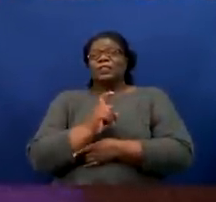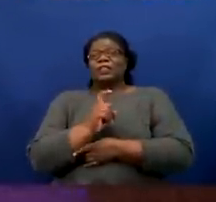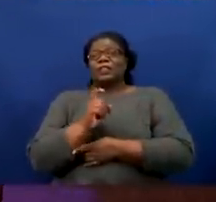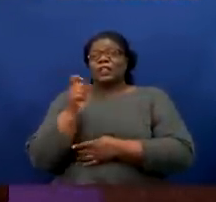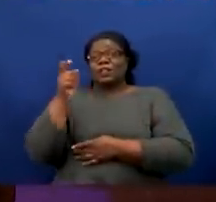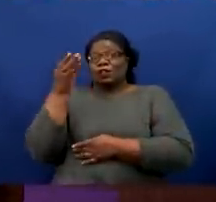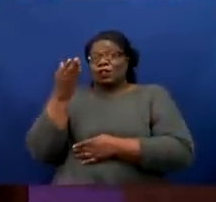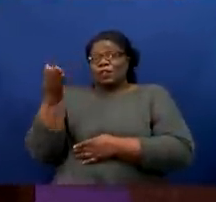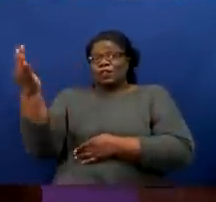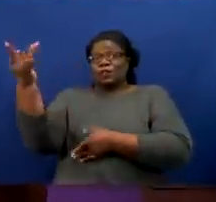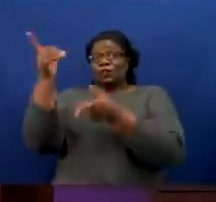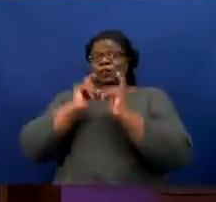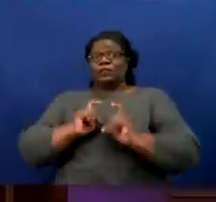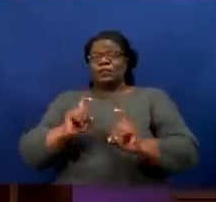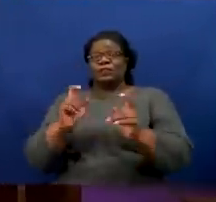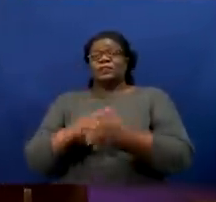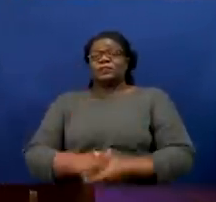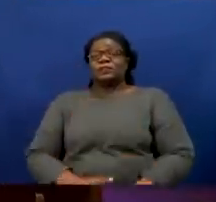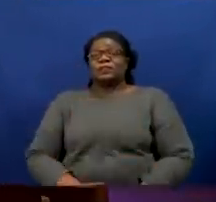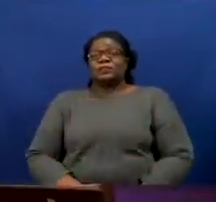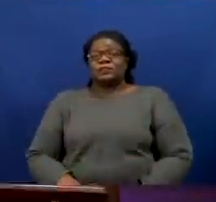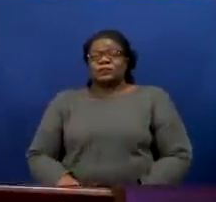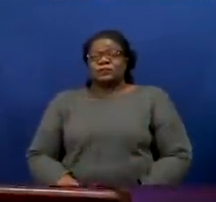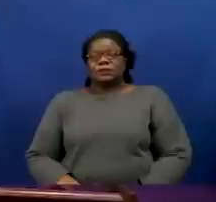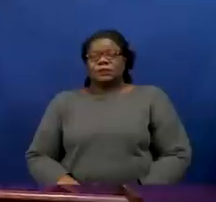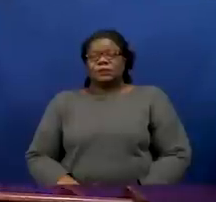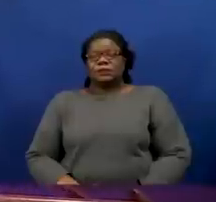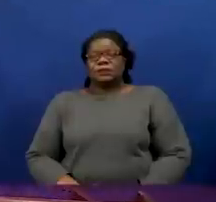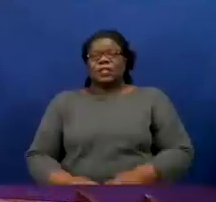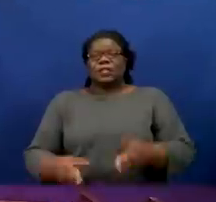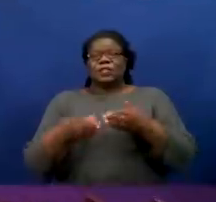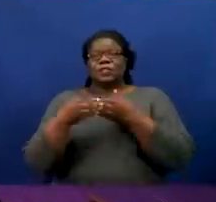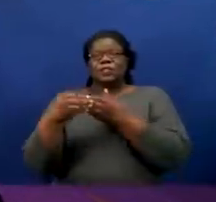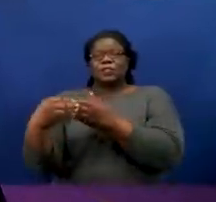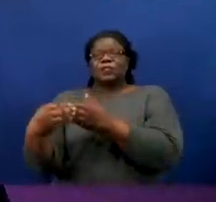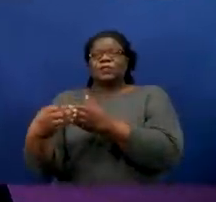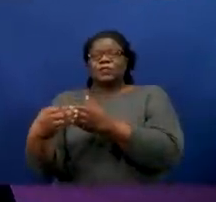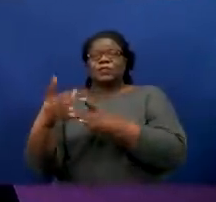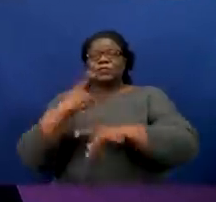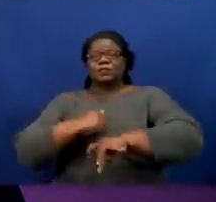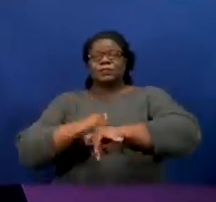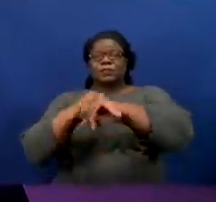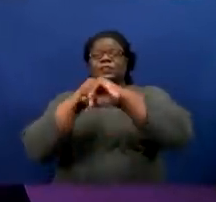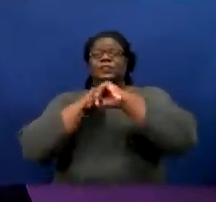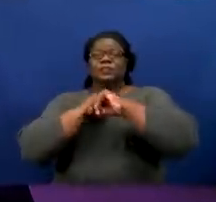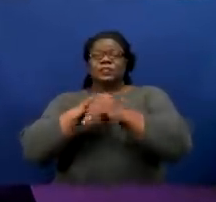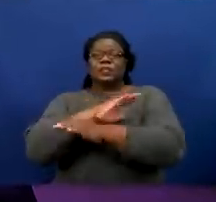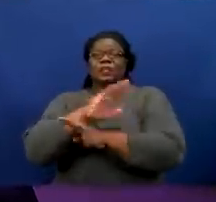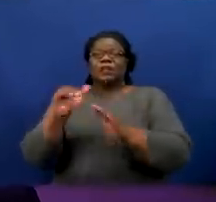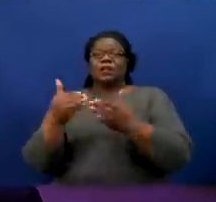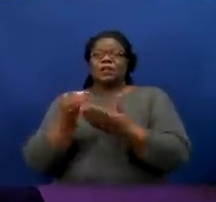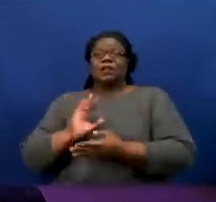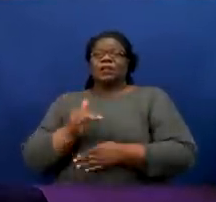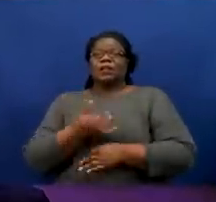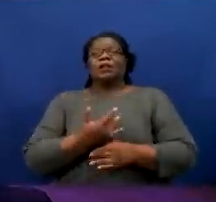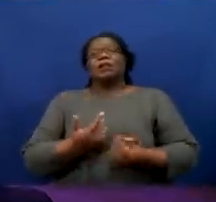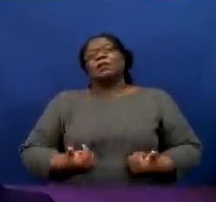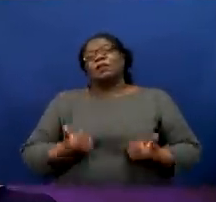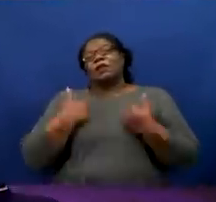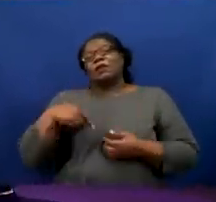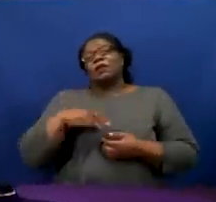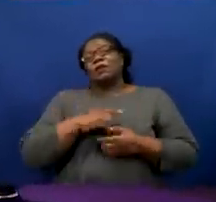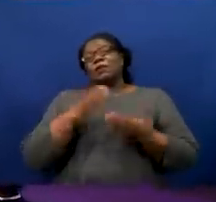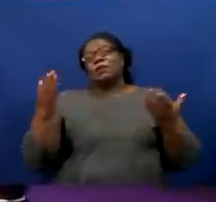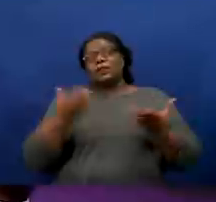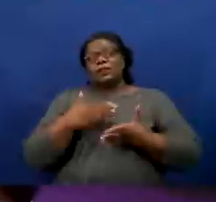hand has provided. God, you brought us safely thus far from a mighty long way, and we are here to give